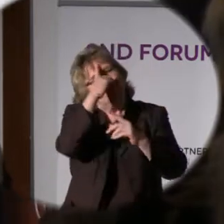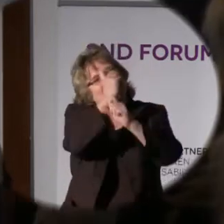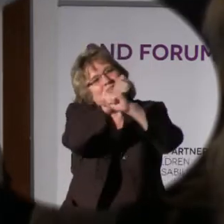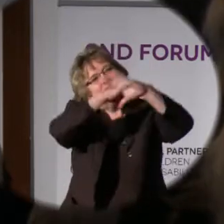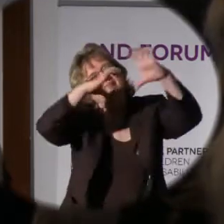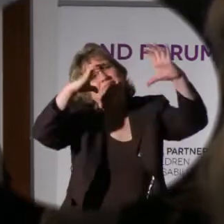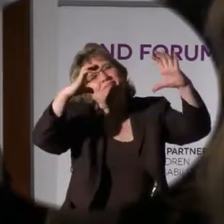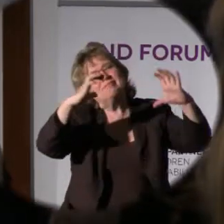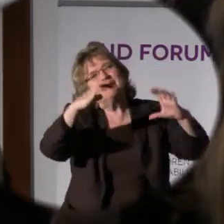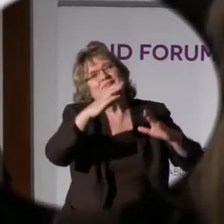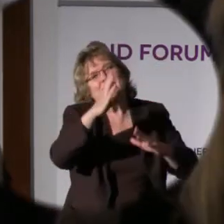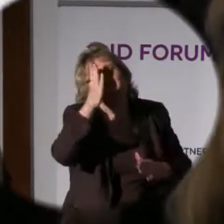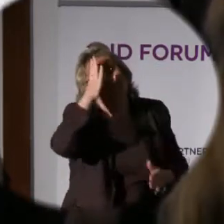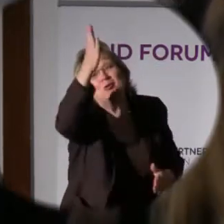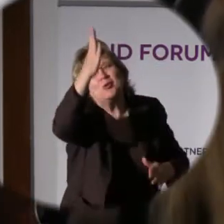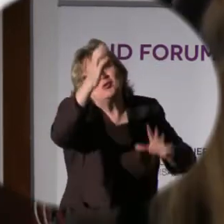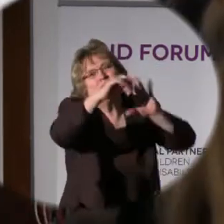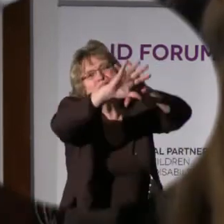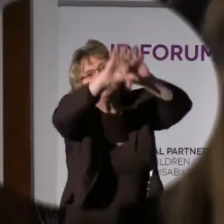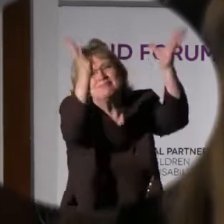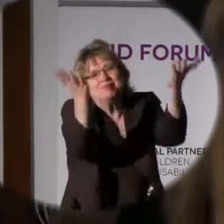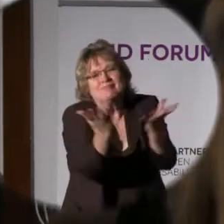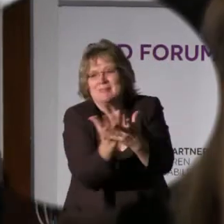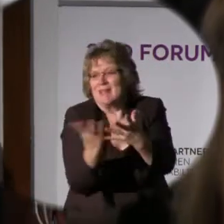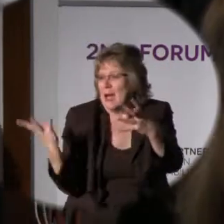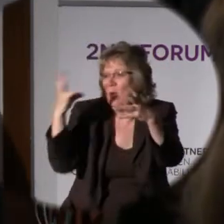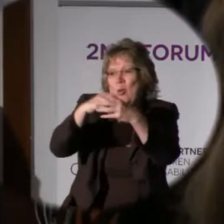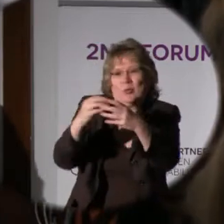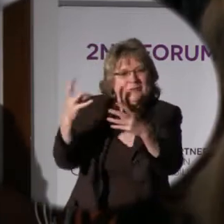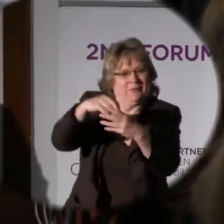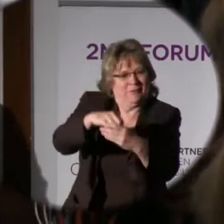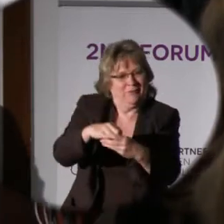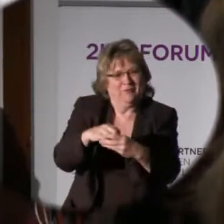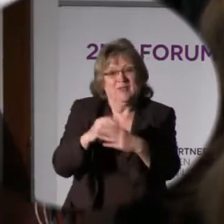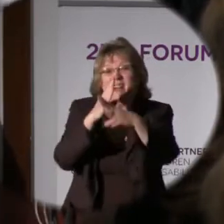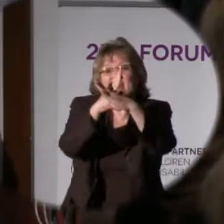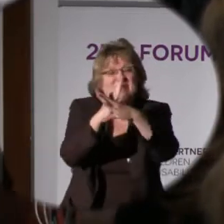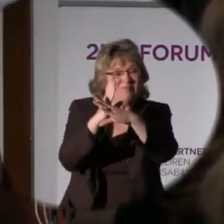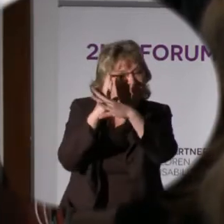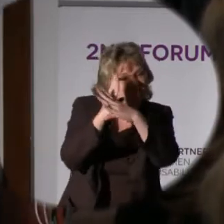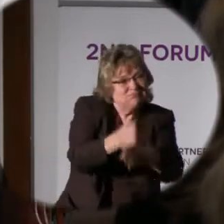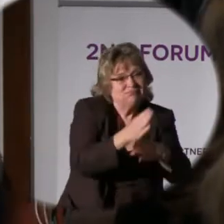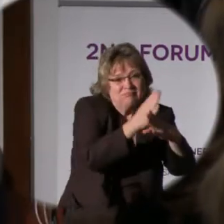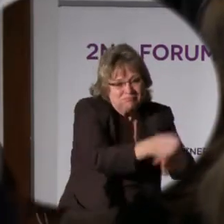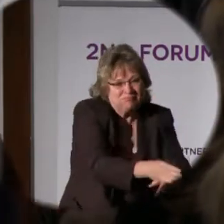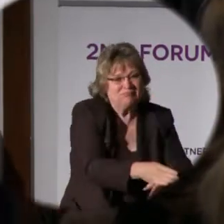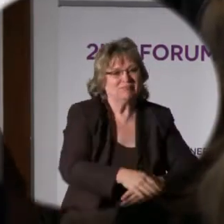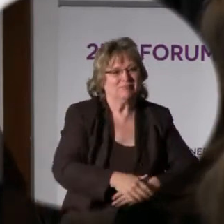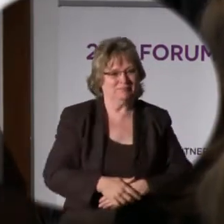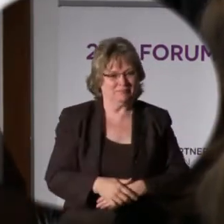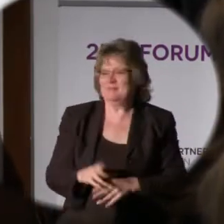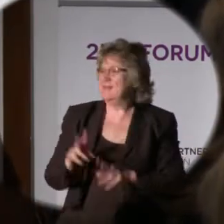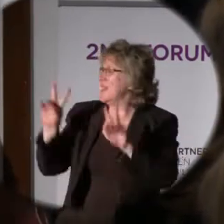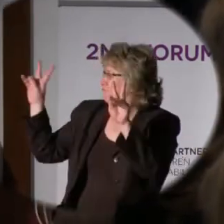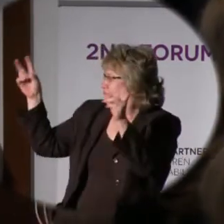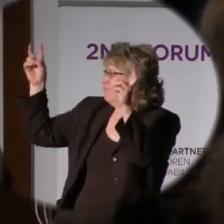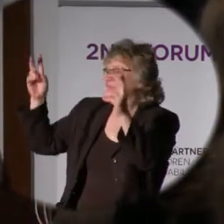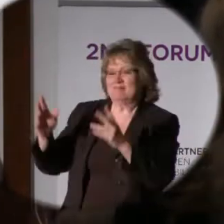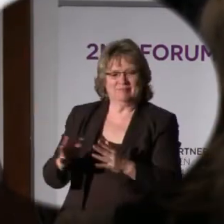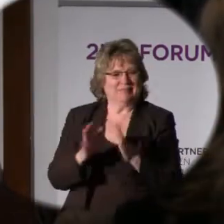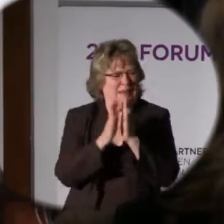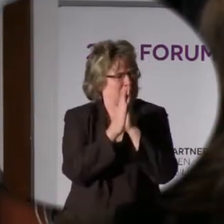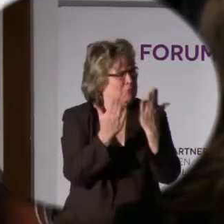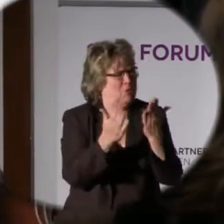of persons with disabilities on the post-2015 development framework. This is an honor to me and